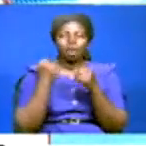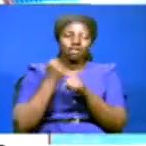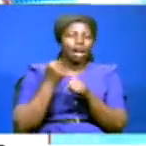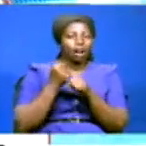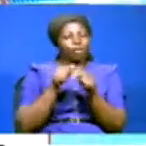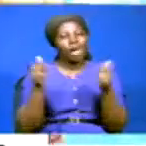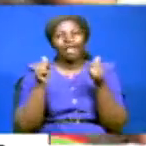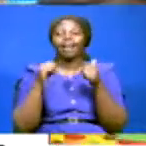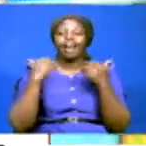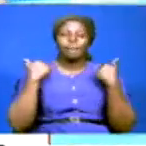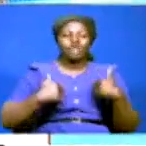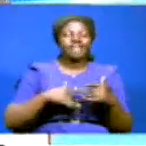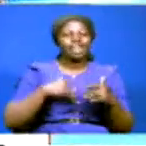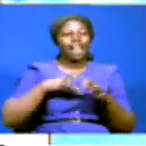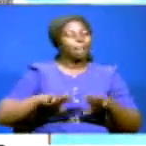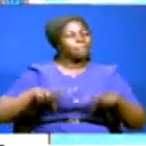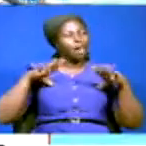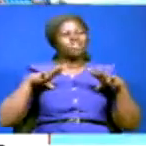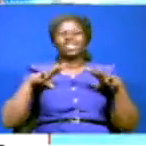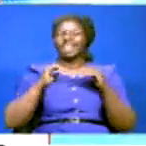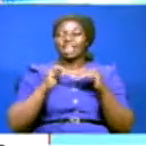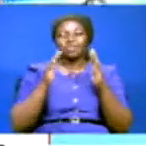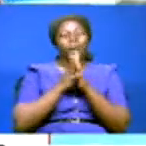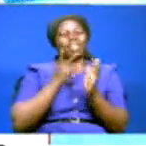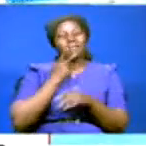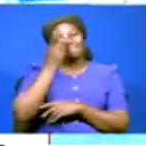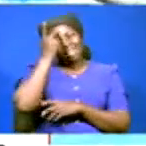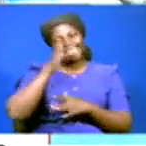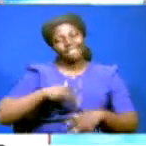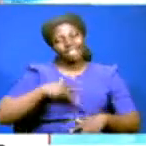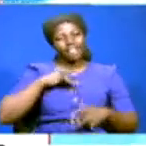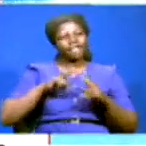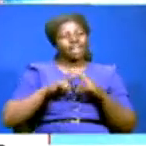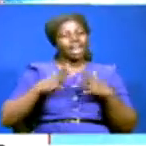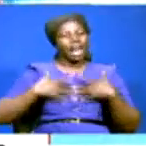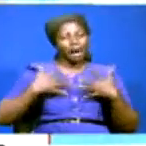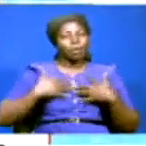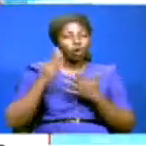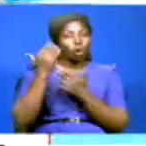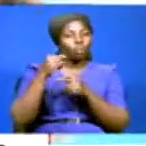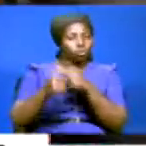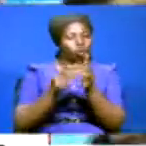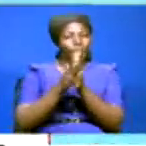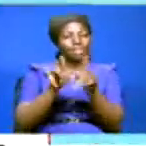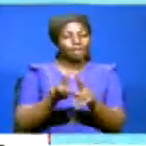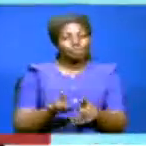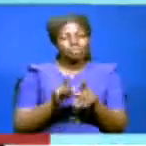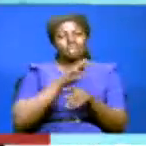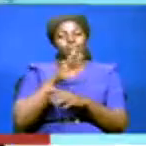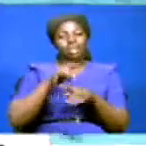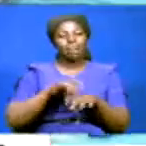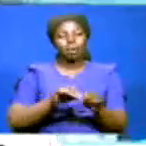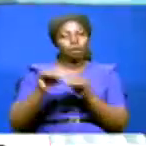like almost like I'm a parent. I feel very happy. And we hope to continue the same spirit as we move to level 3.